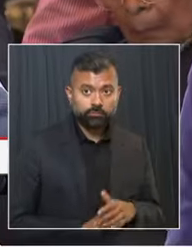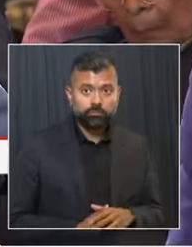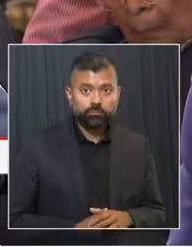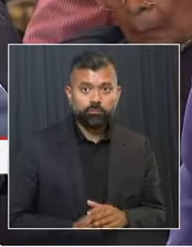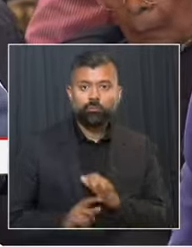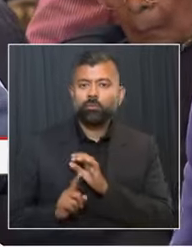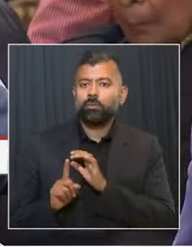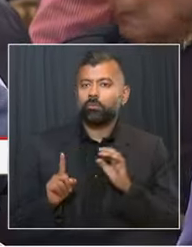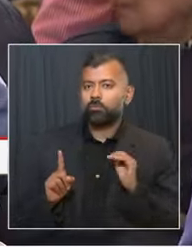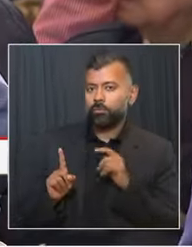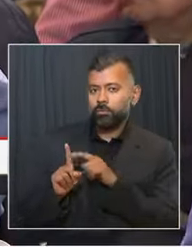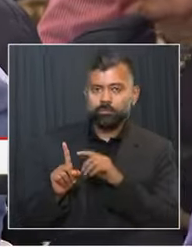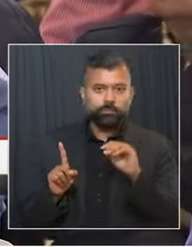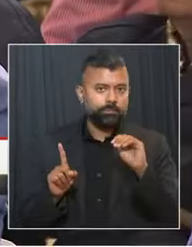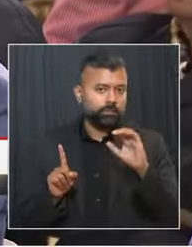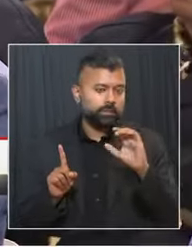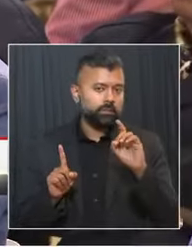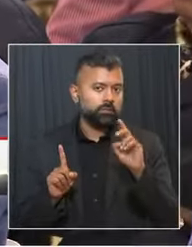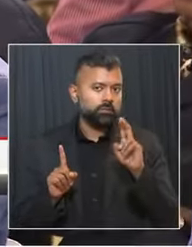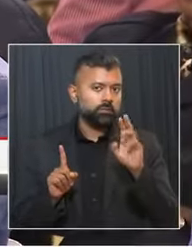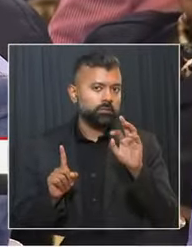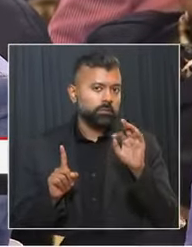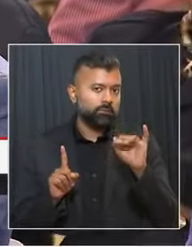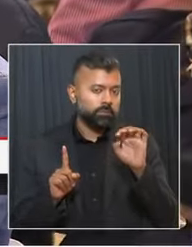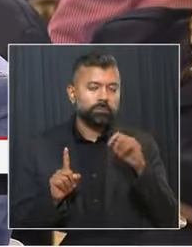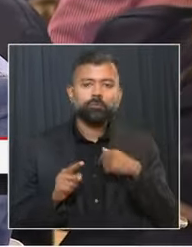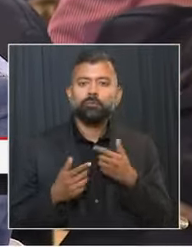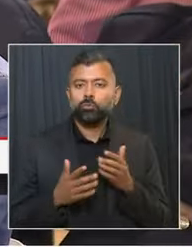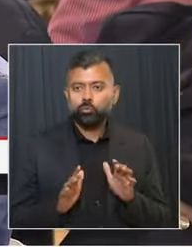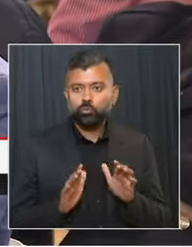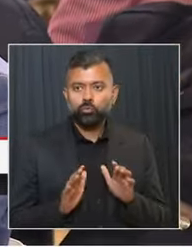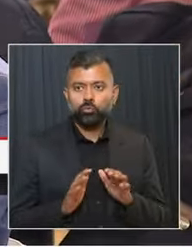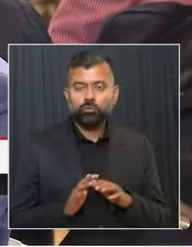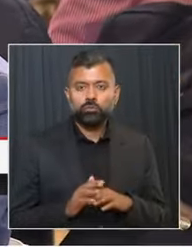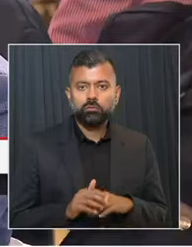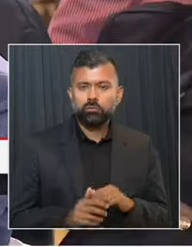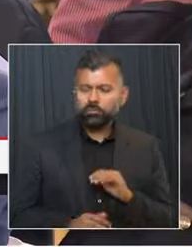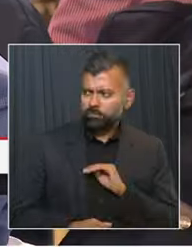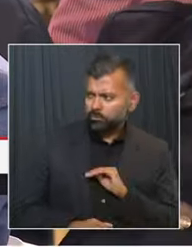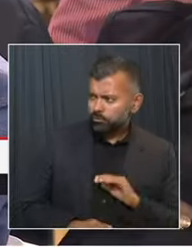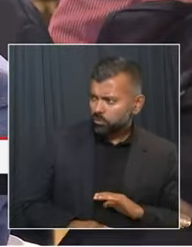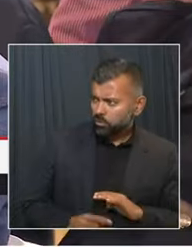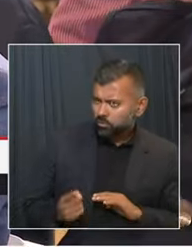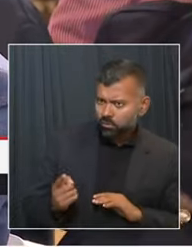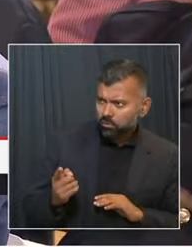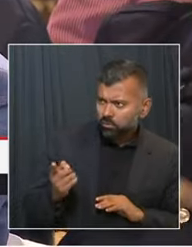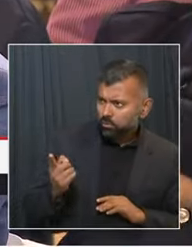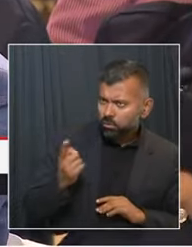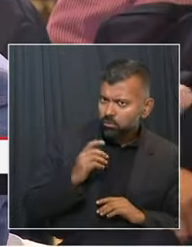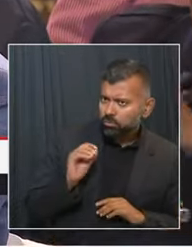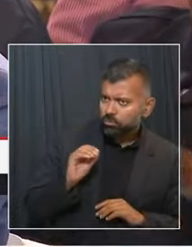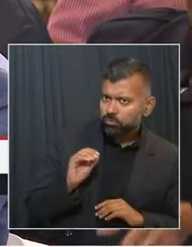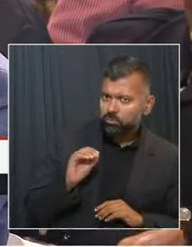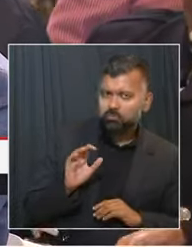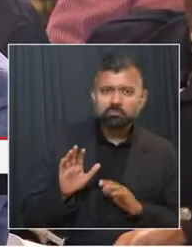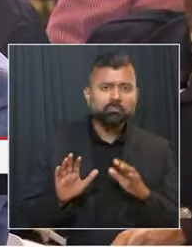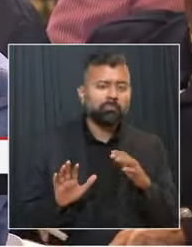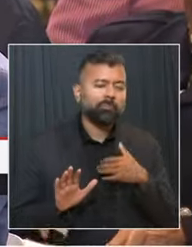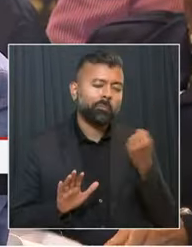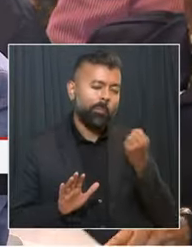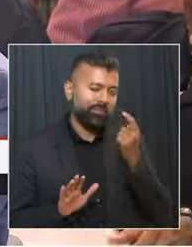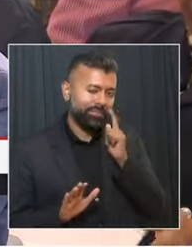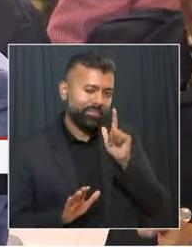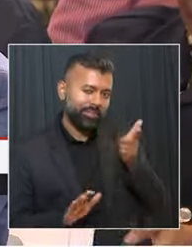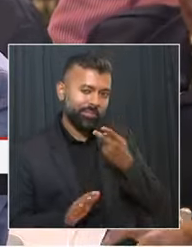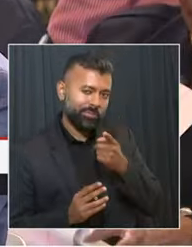your questions. You know what? I'm going to have a lot of questions. Okay. Later when the council starts this oversight process, but sincerely I